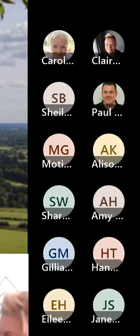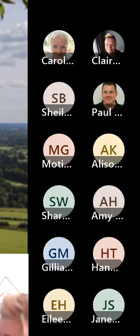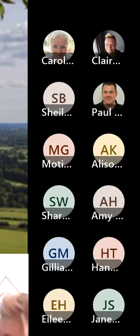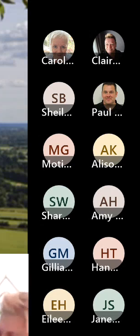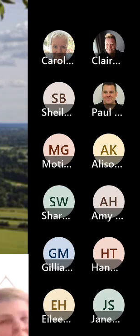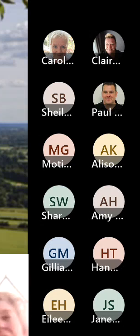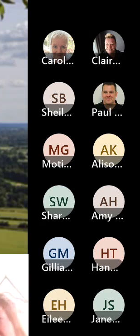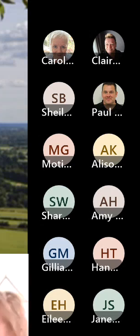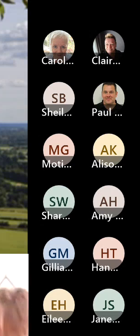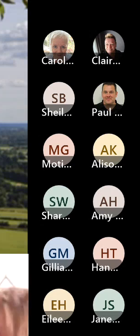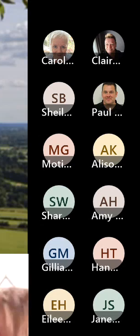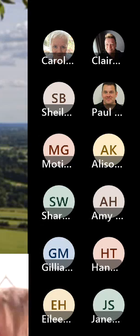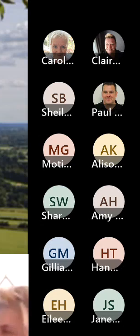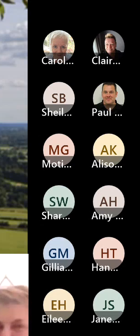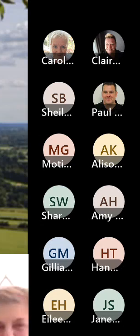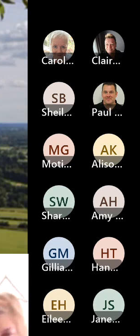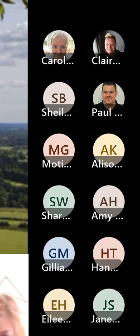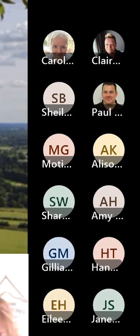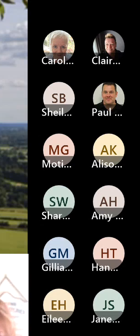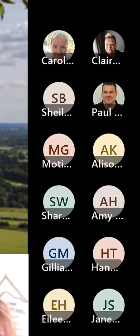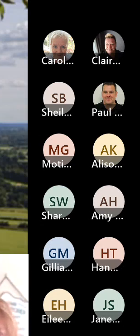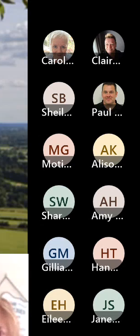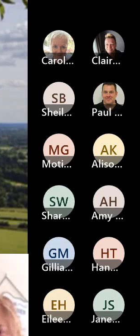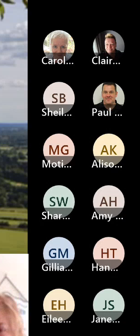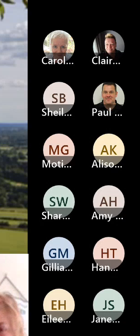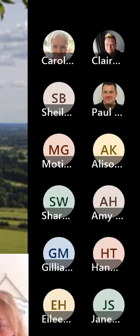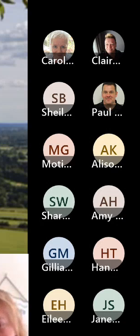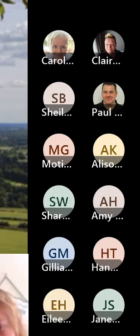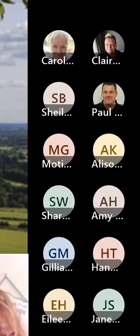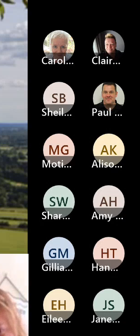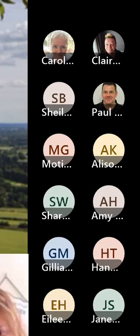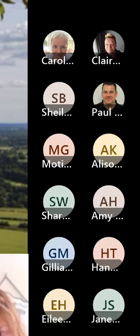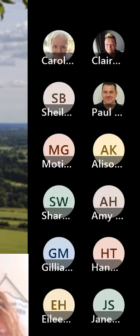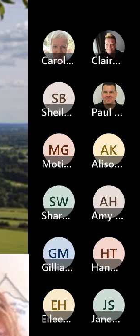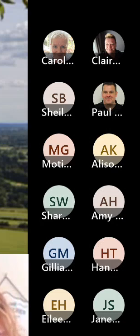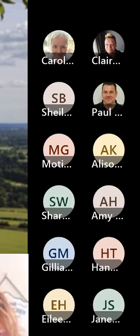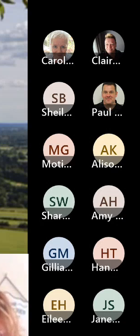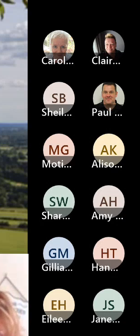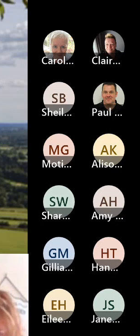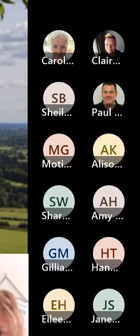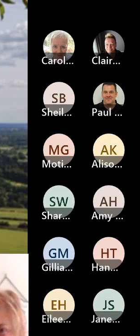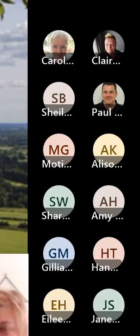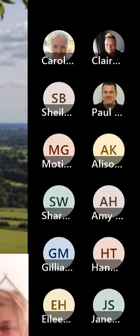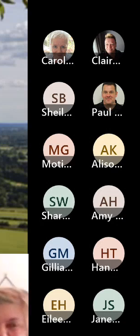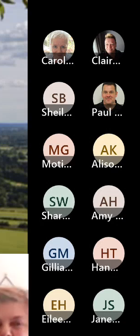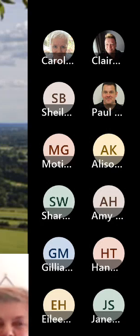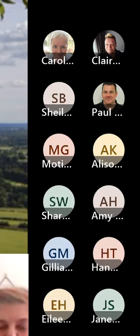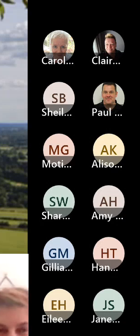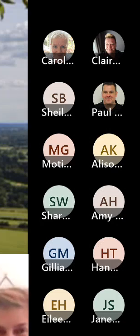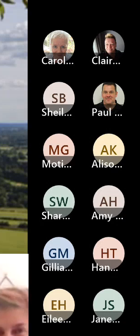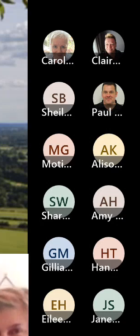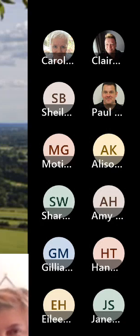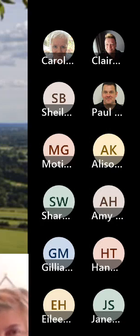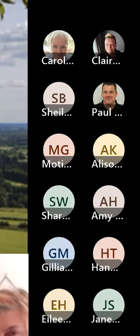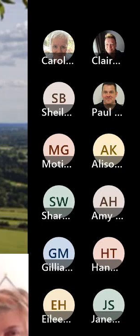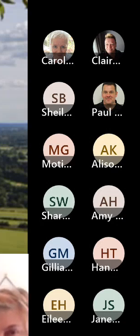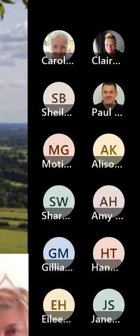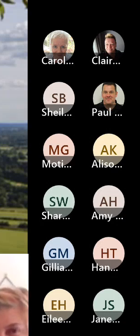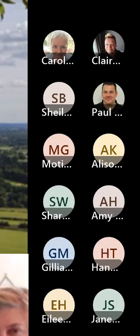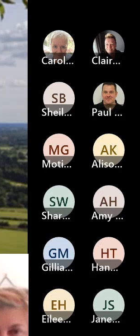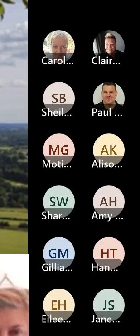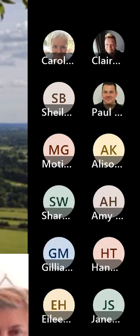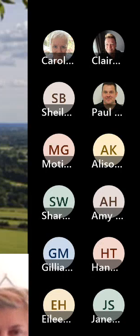about data breaches. There'll also be a handy infographic of what things you need to be aware and what you need to do.